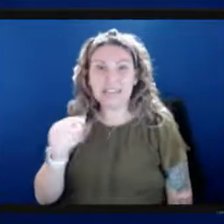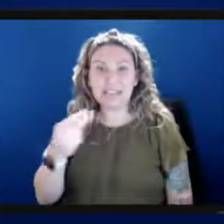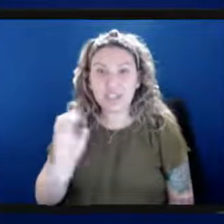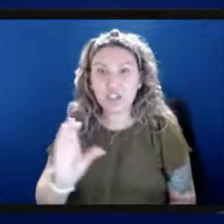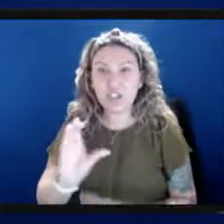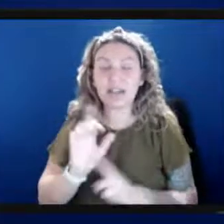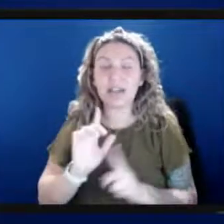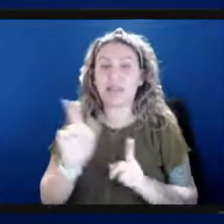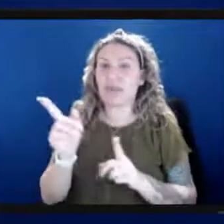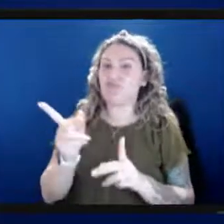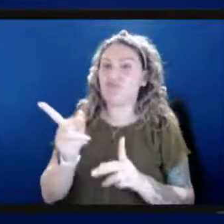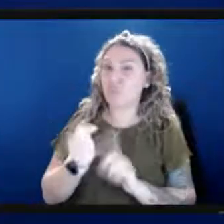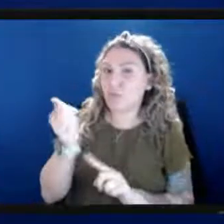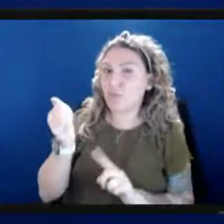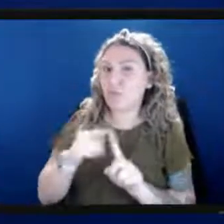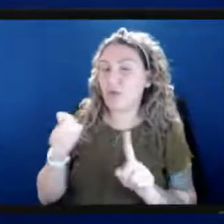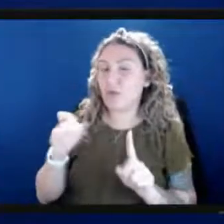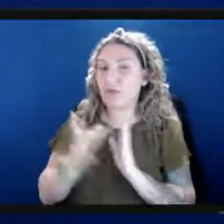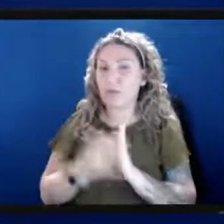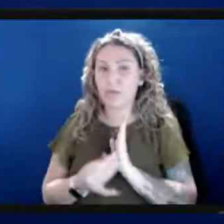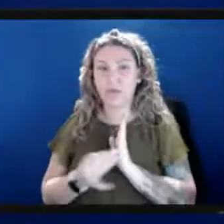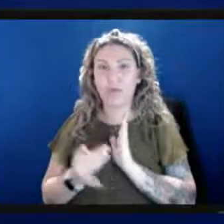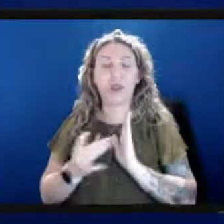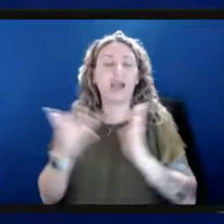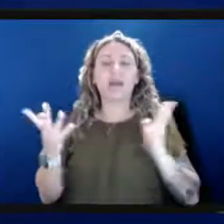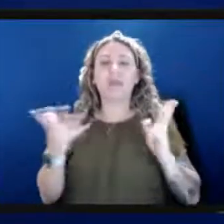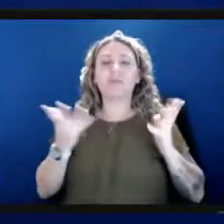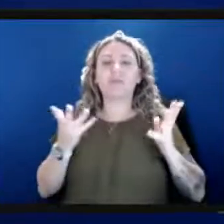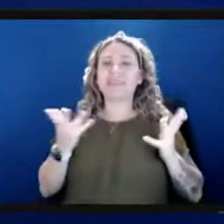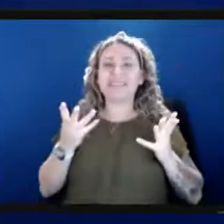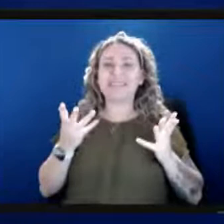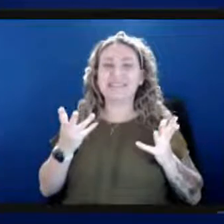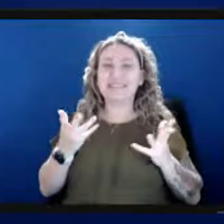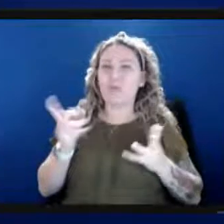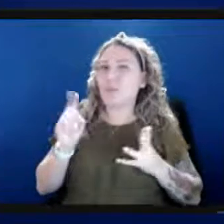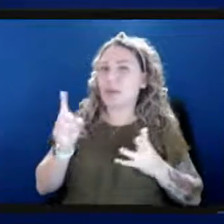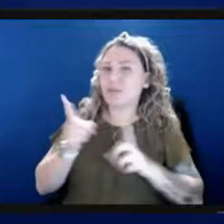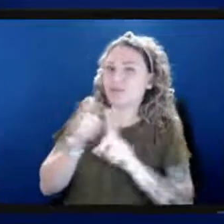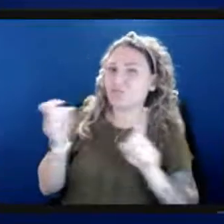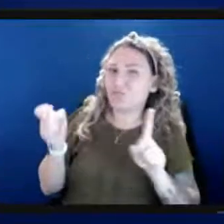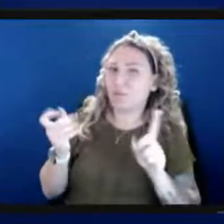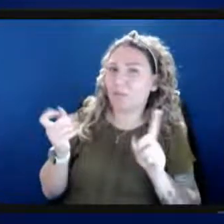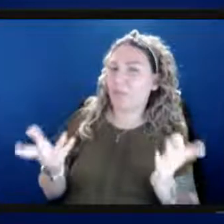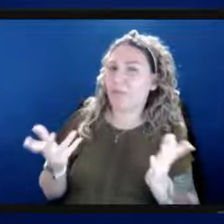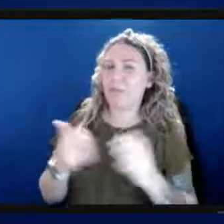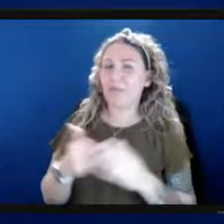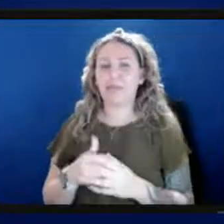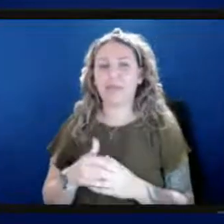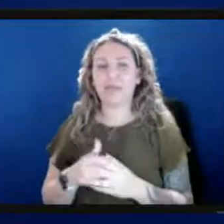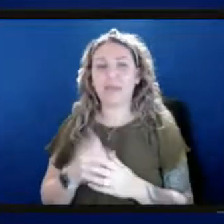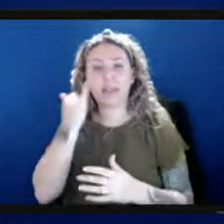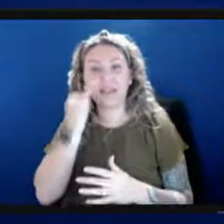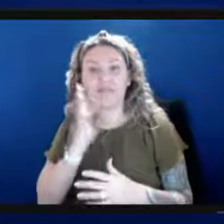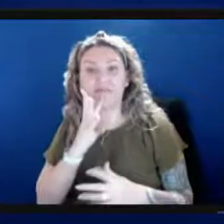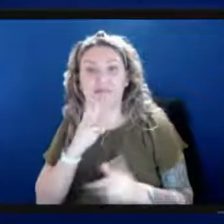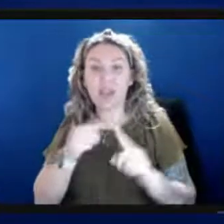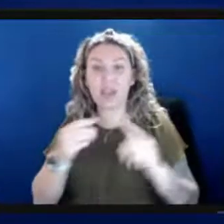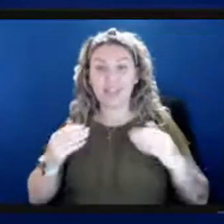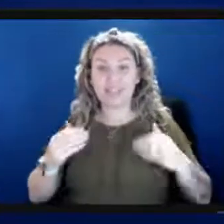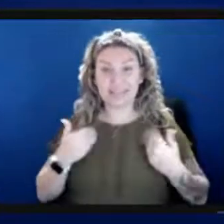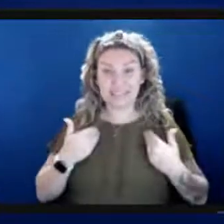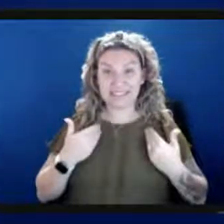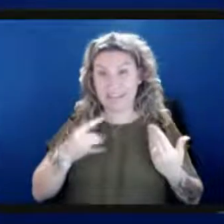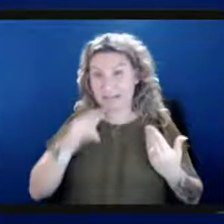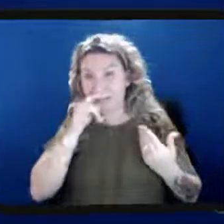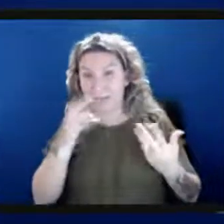CBD oil in it, and what is the source that you're getting it from? If you're talking about a youngster, I tell them